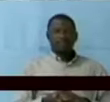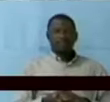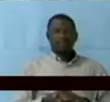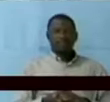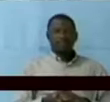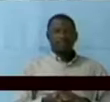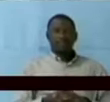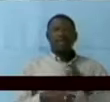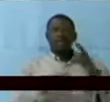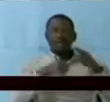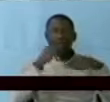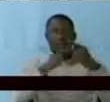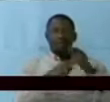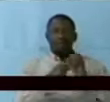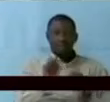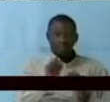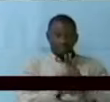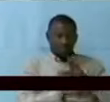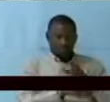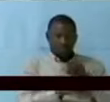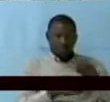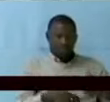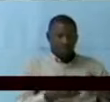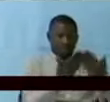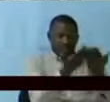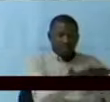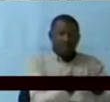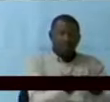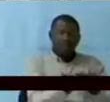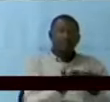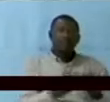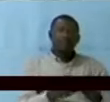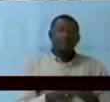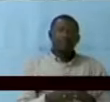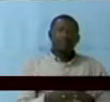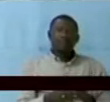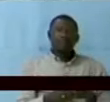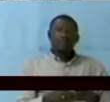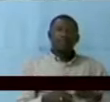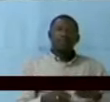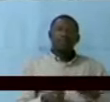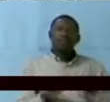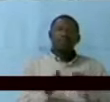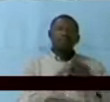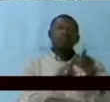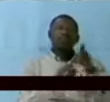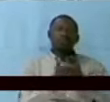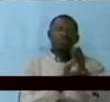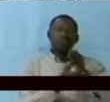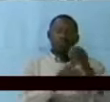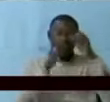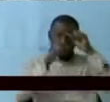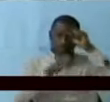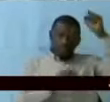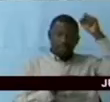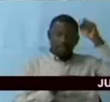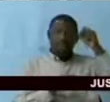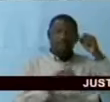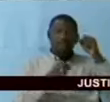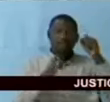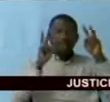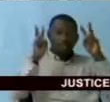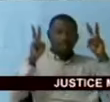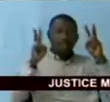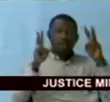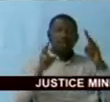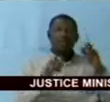And then after the instruction was given by the President, which was recorded by my